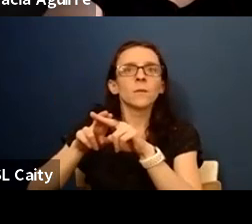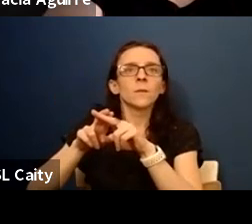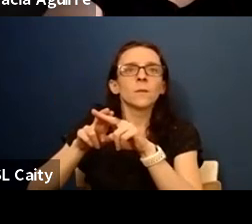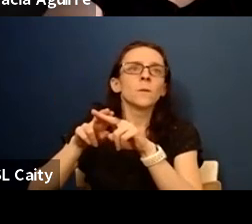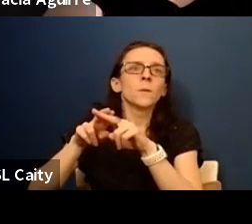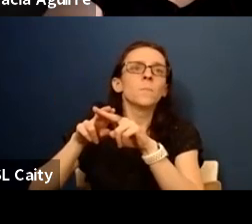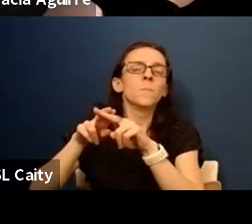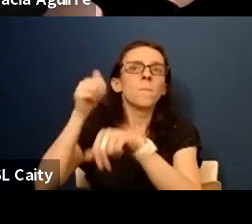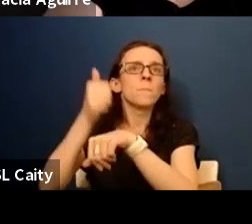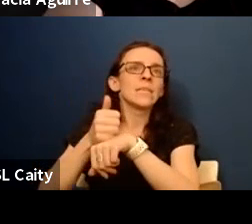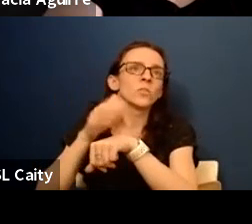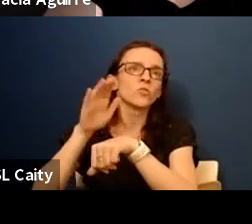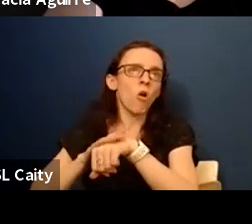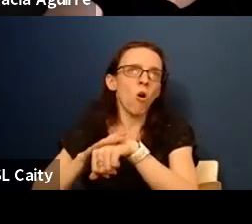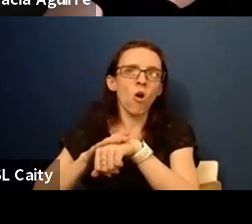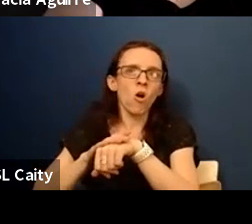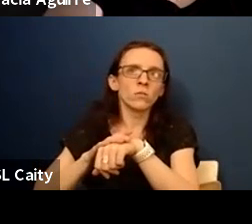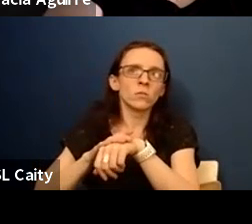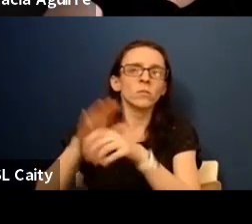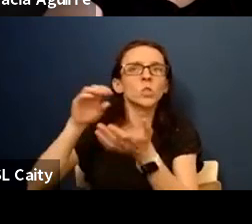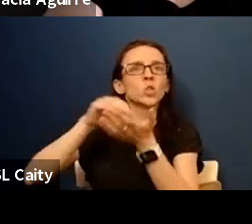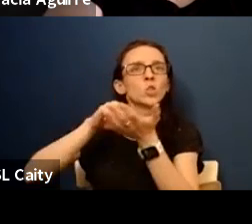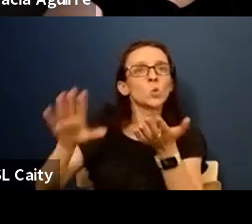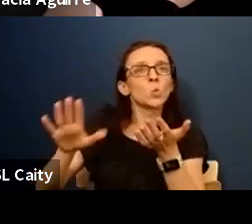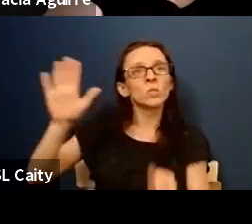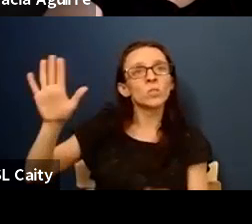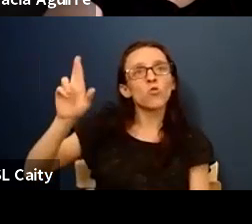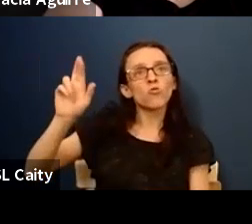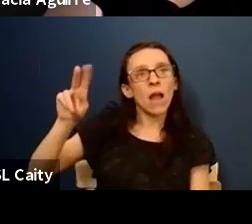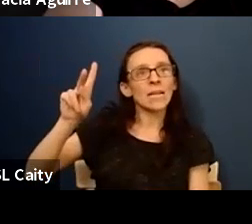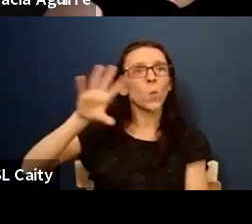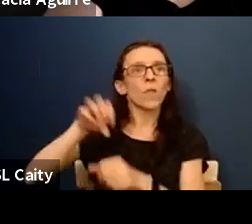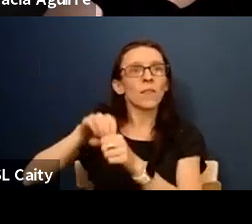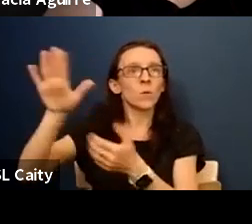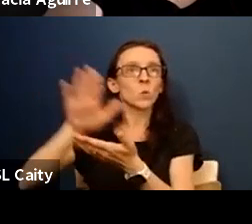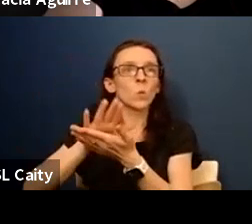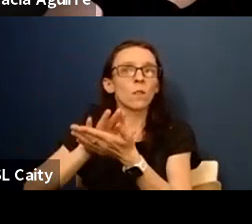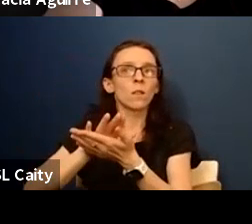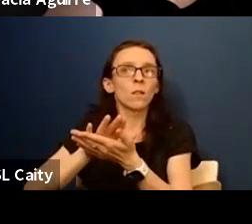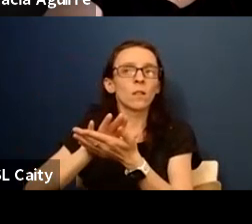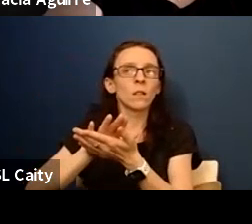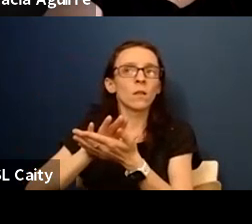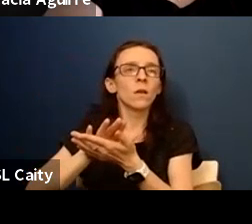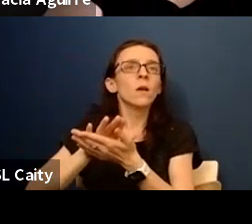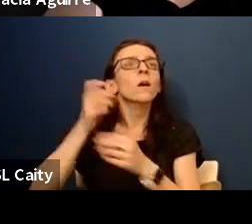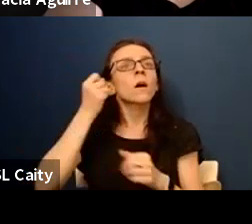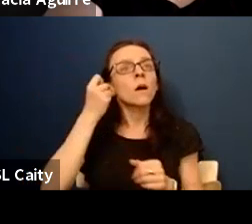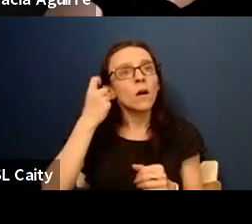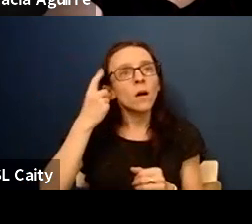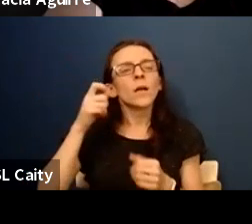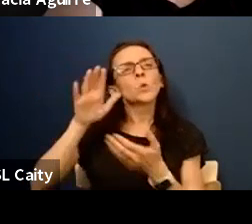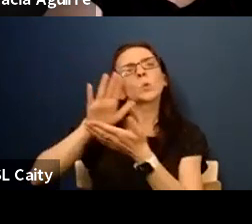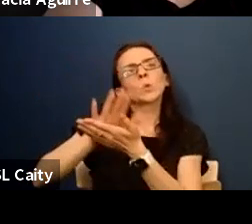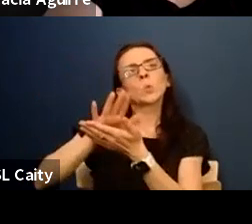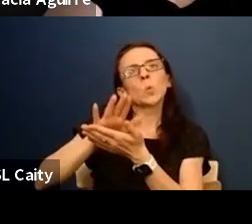based on essentially a student's ranking in their school, but those schools would be, it